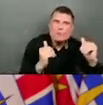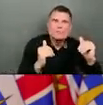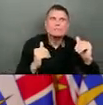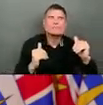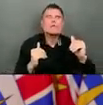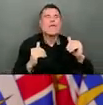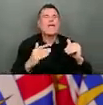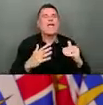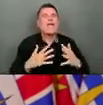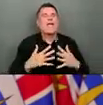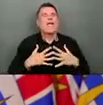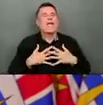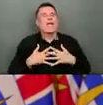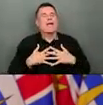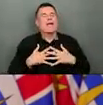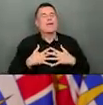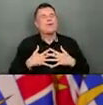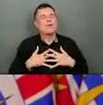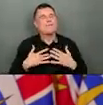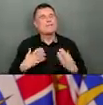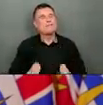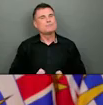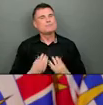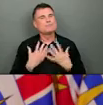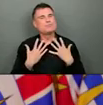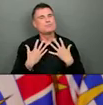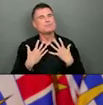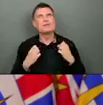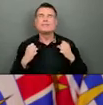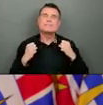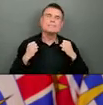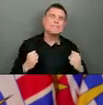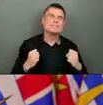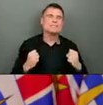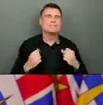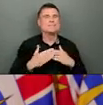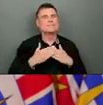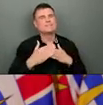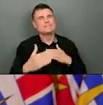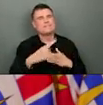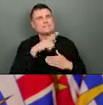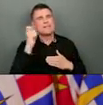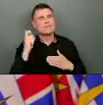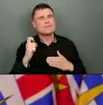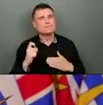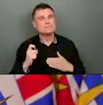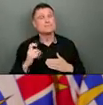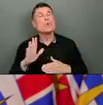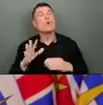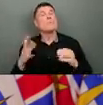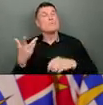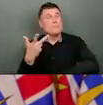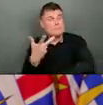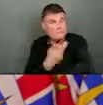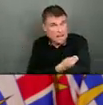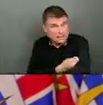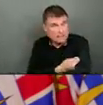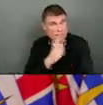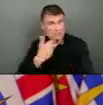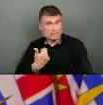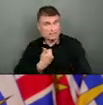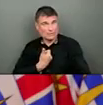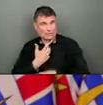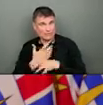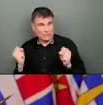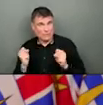our vaccines to make sure that we're best protected, both for ourselves, for our family, and for our communities,